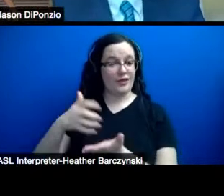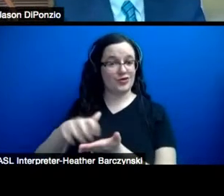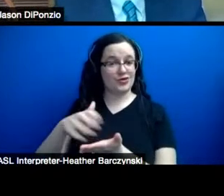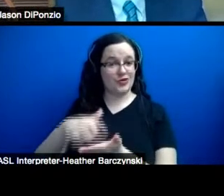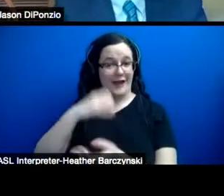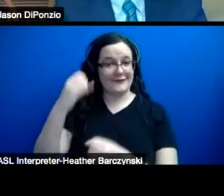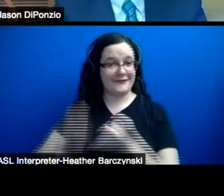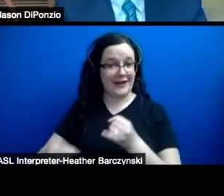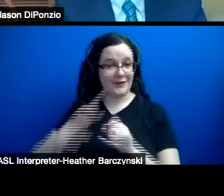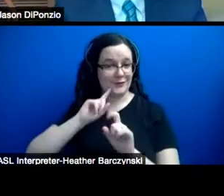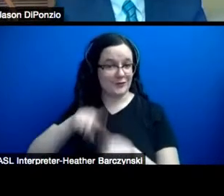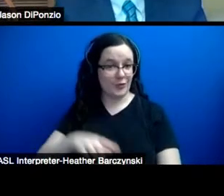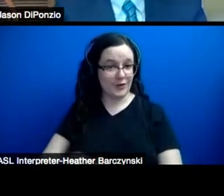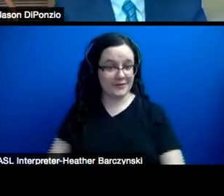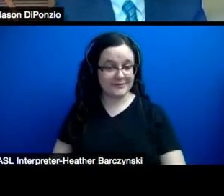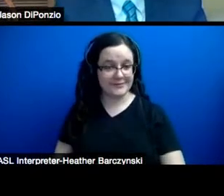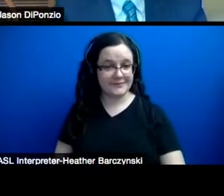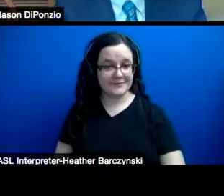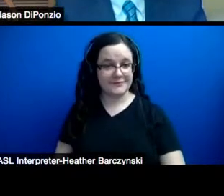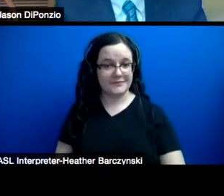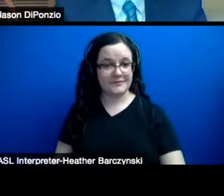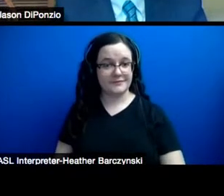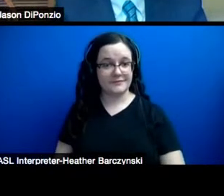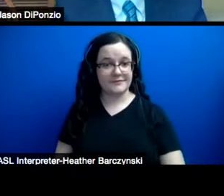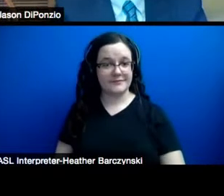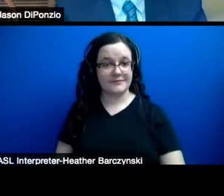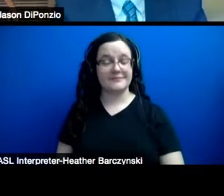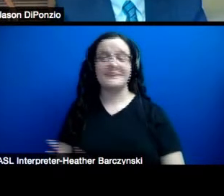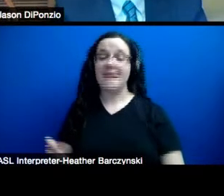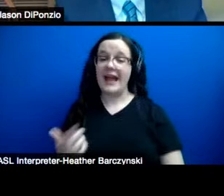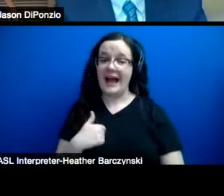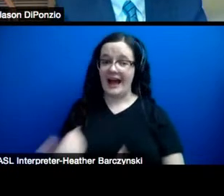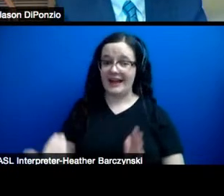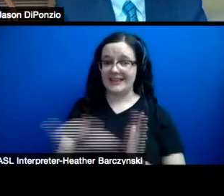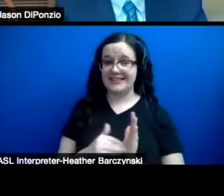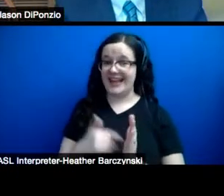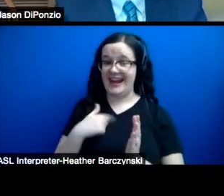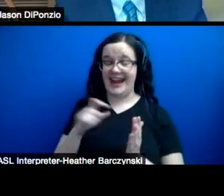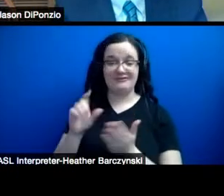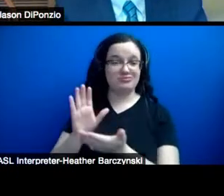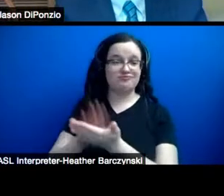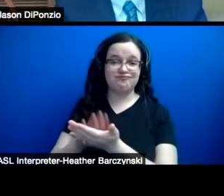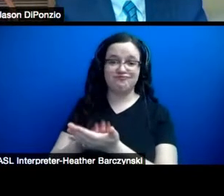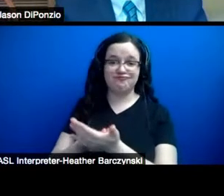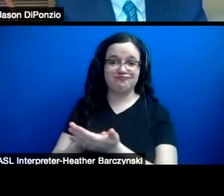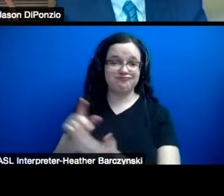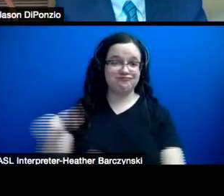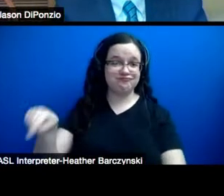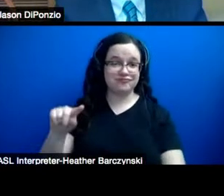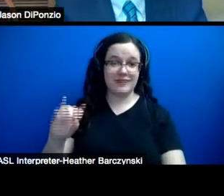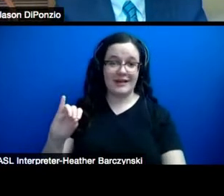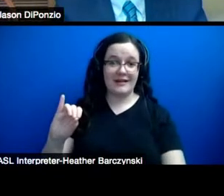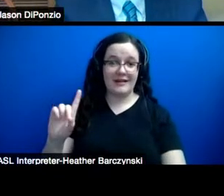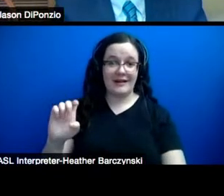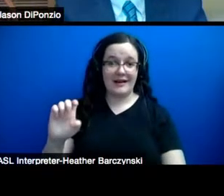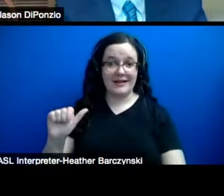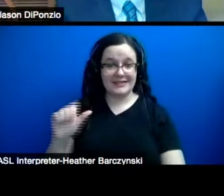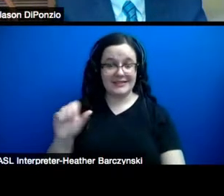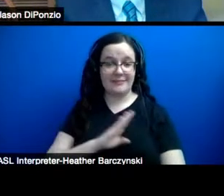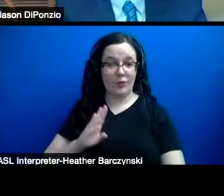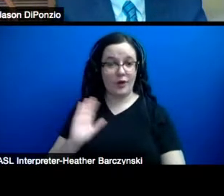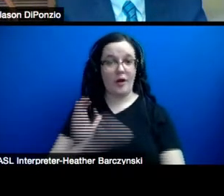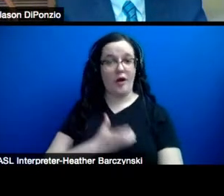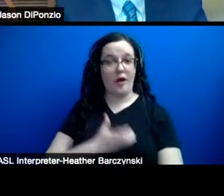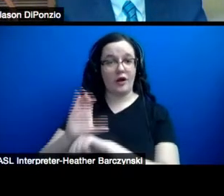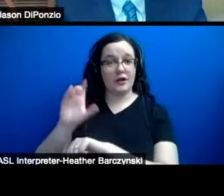report. And I again have to commend the idea board and our consultants, Gwen Inc.,